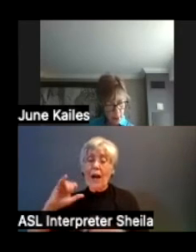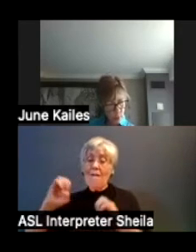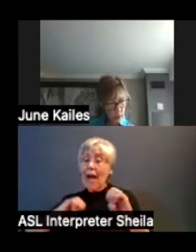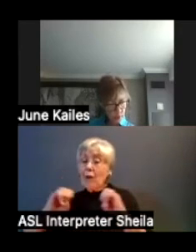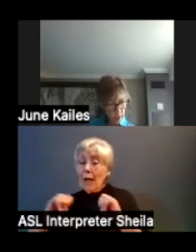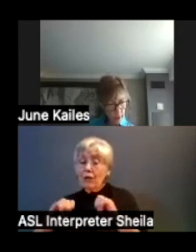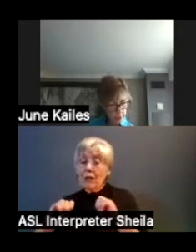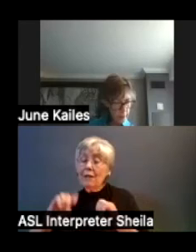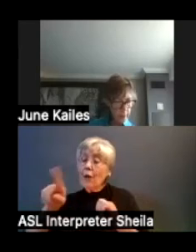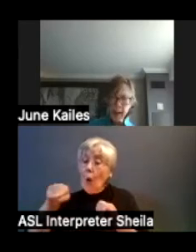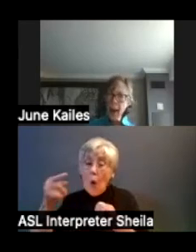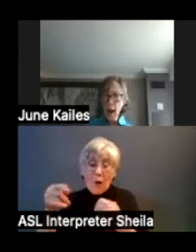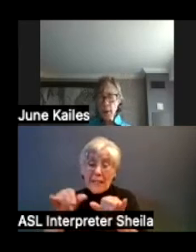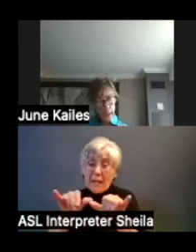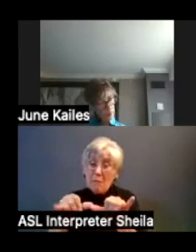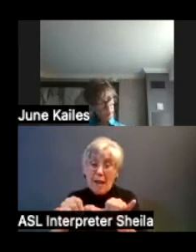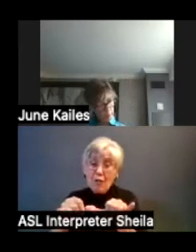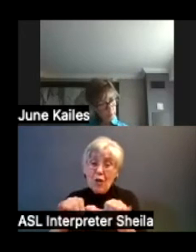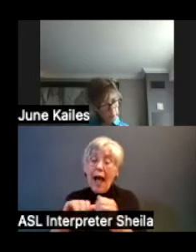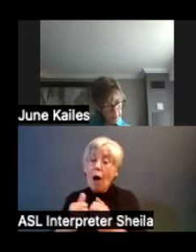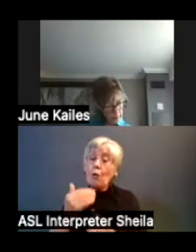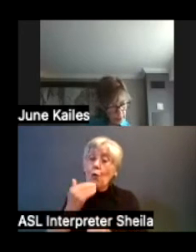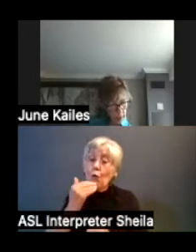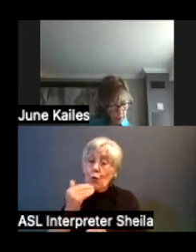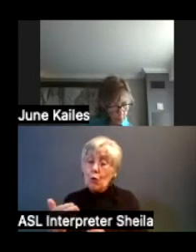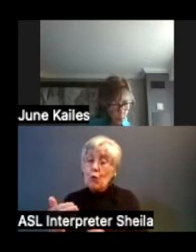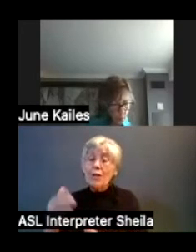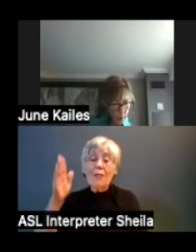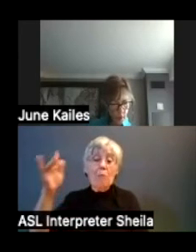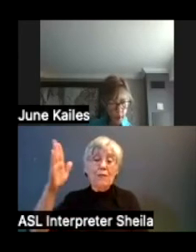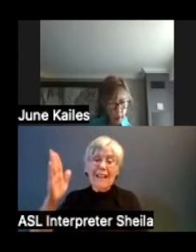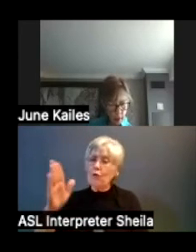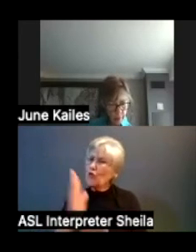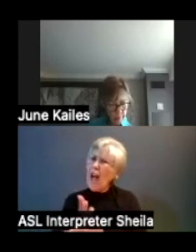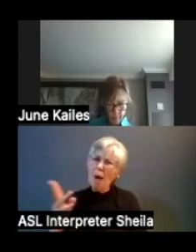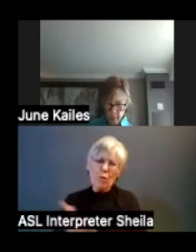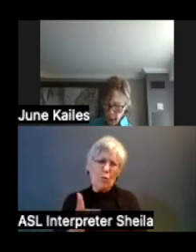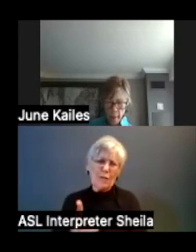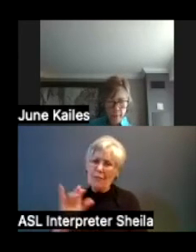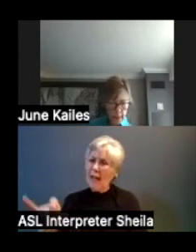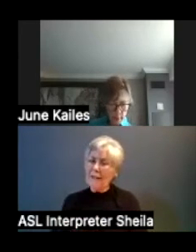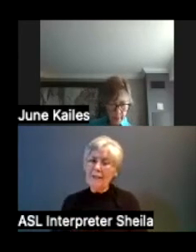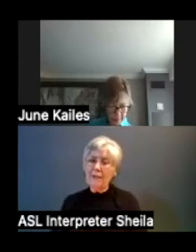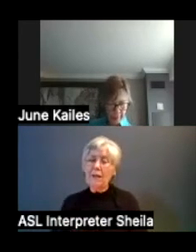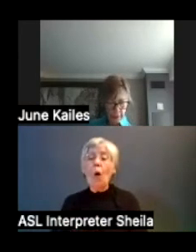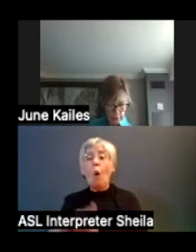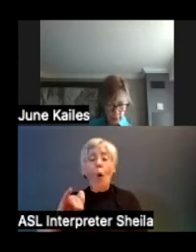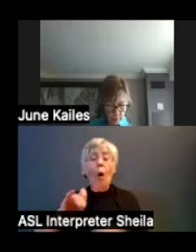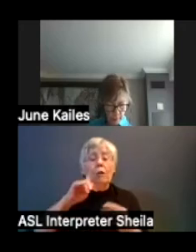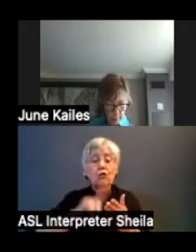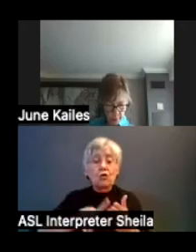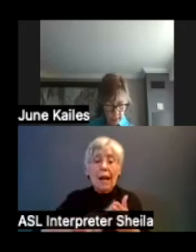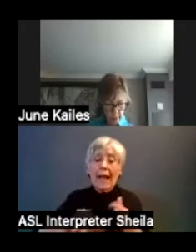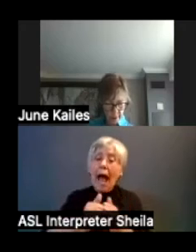evaluations that only measure how good was the presenter, or how many right answers